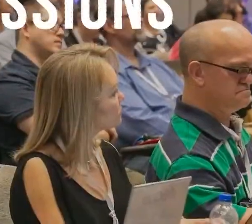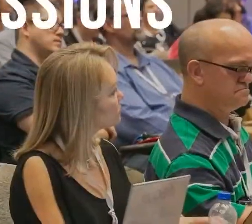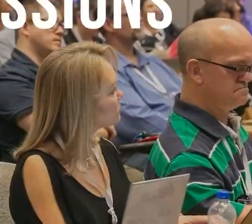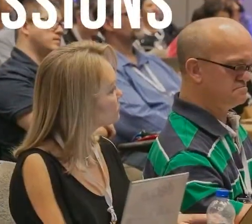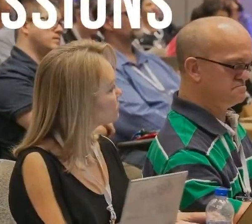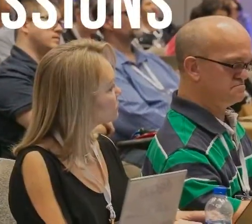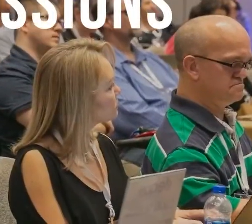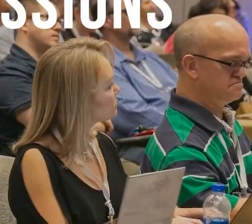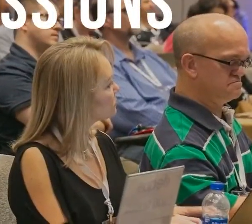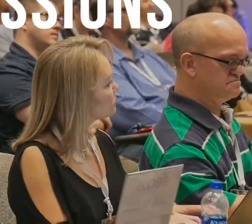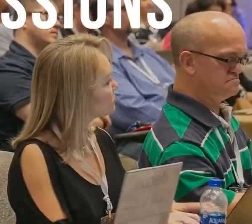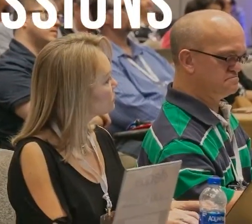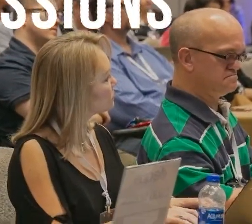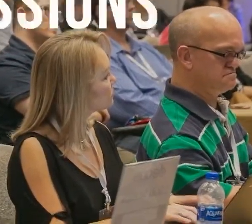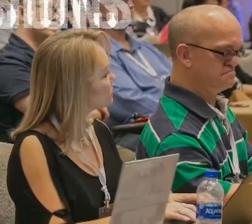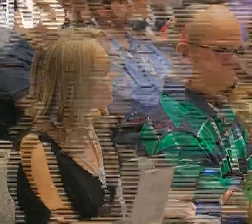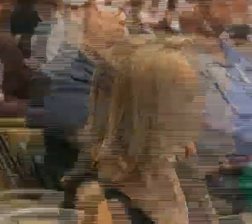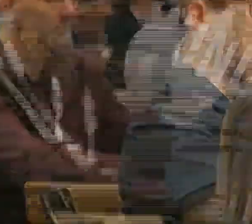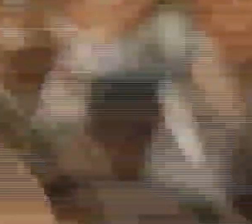Hundreds of educational sessions.